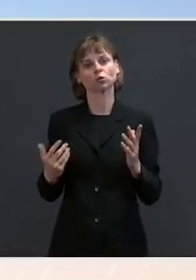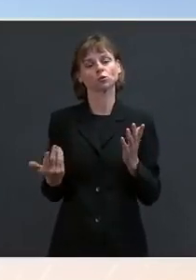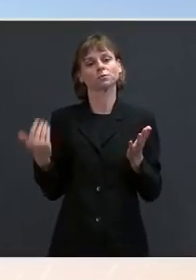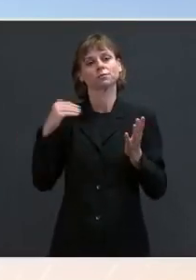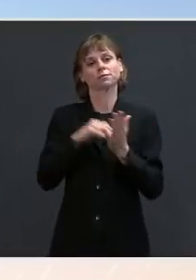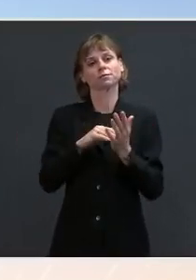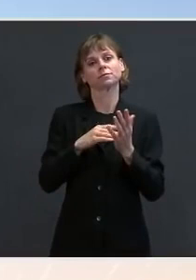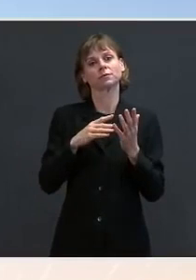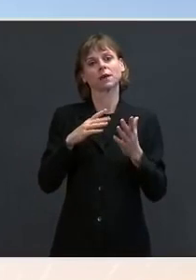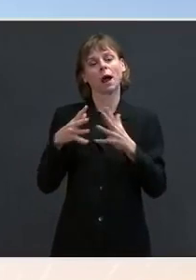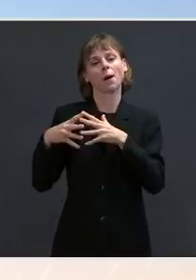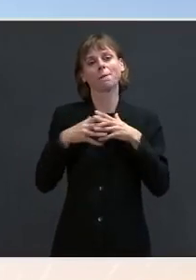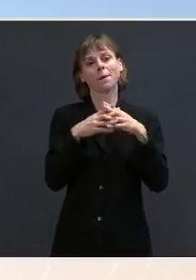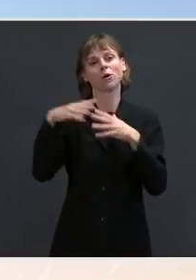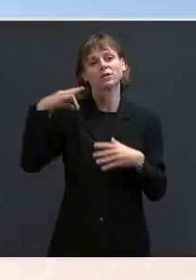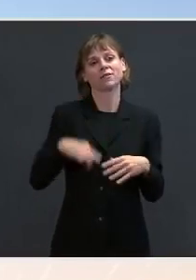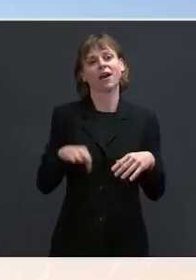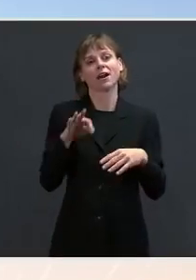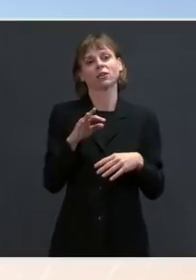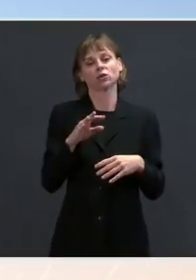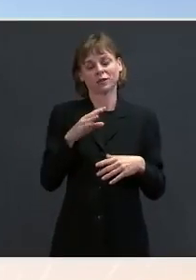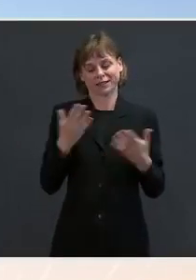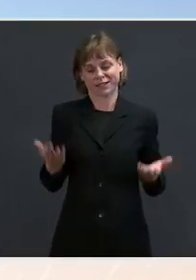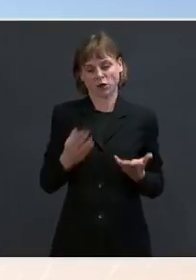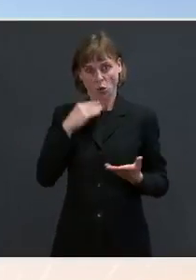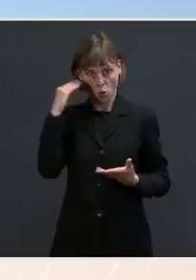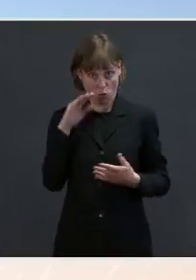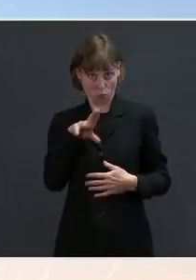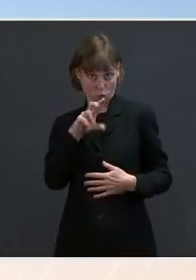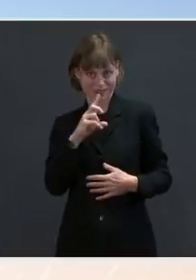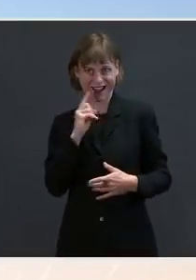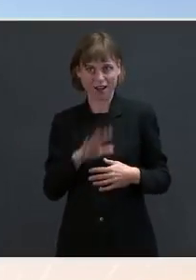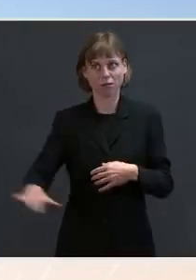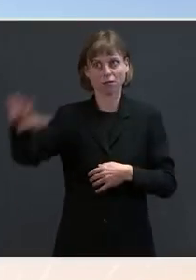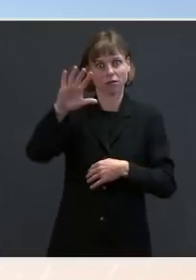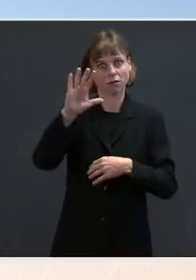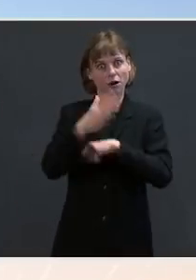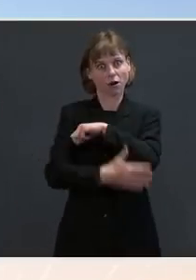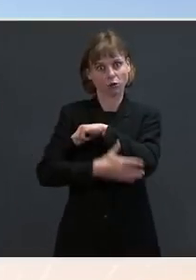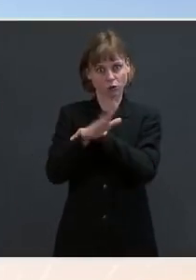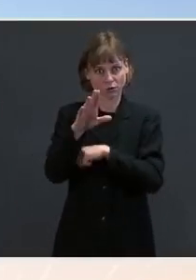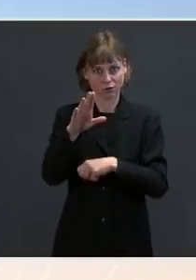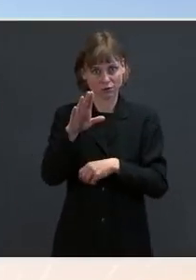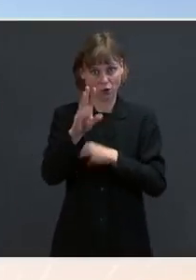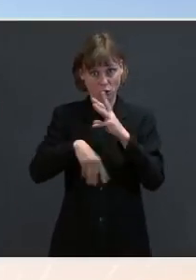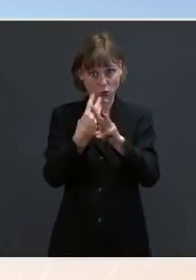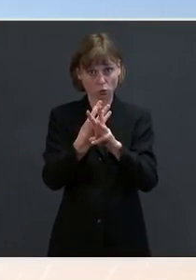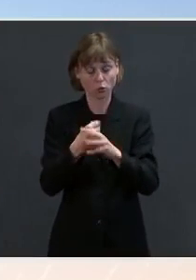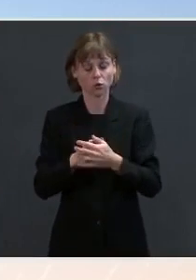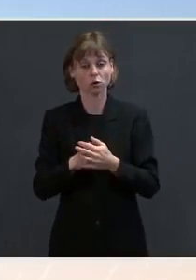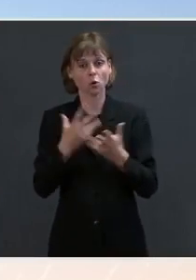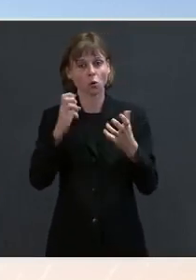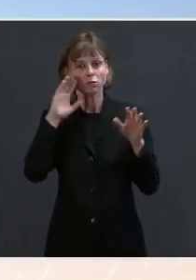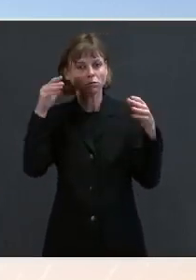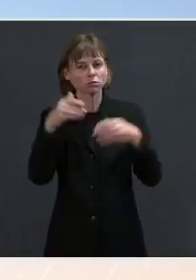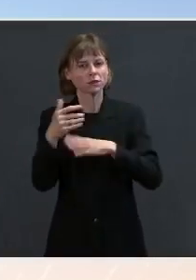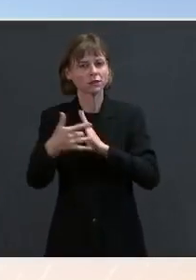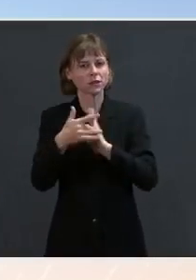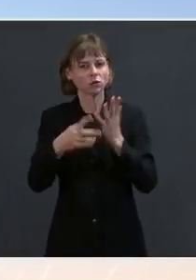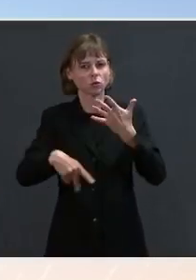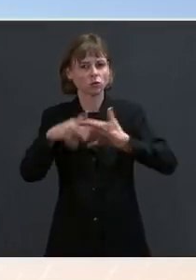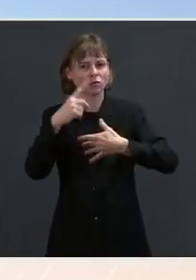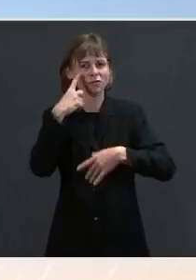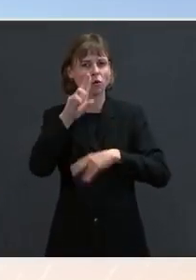and abroad. The guidance is designed to communicate the administration's strategic approach and central priorities for national